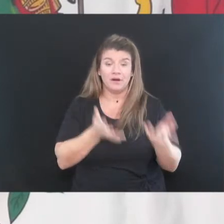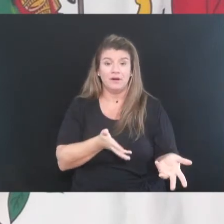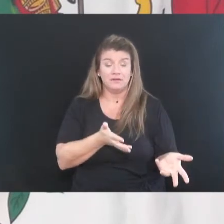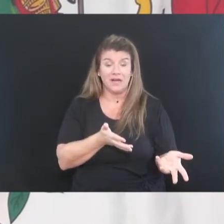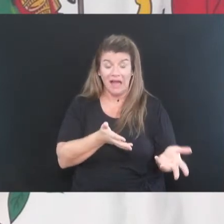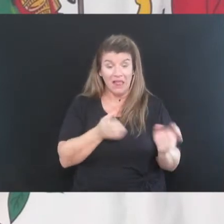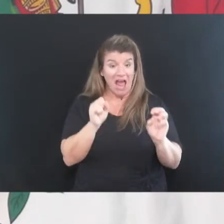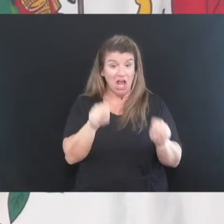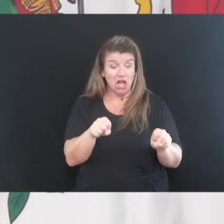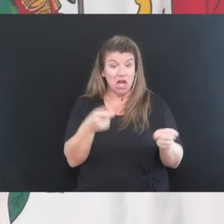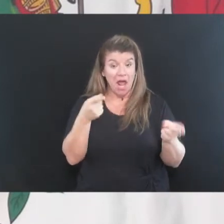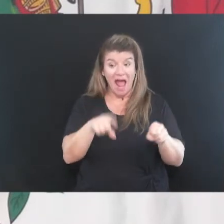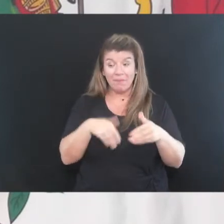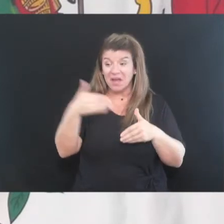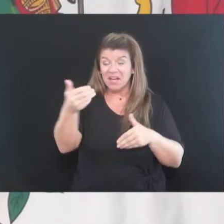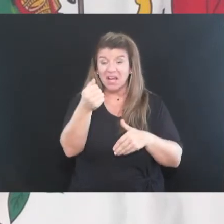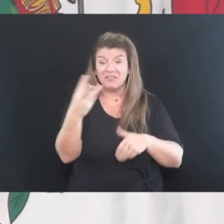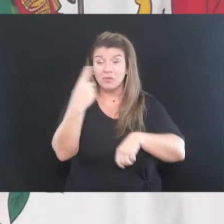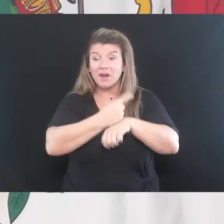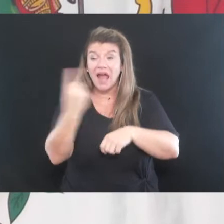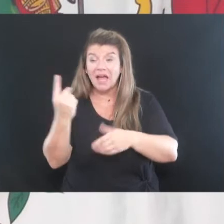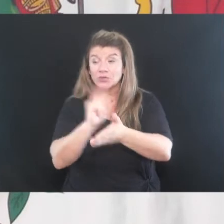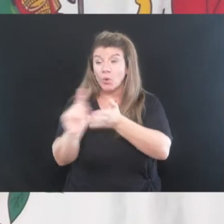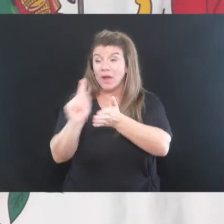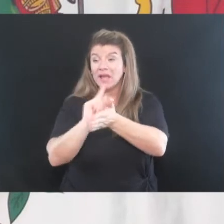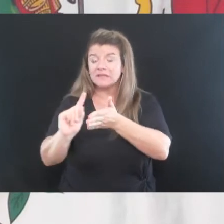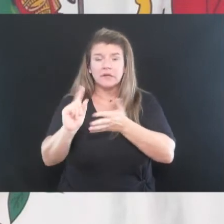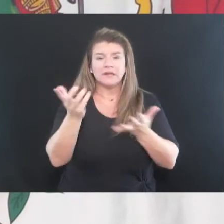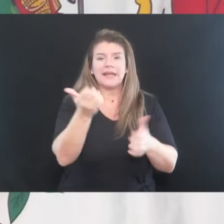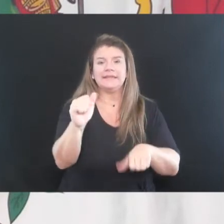few days, in the next few weeks, or any time.